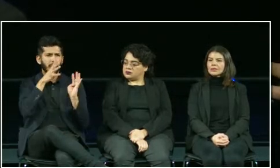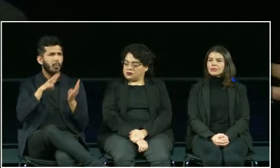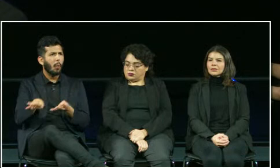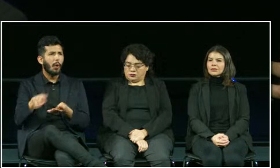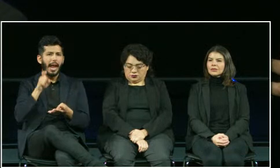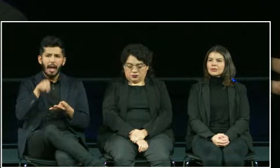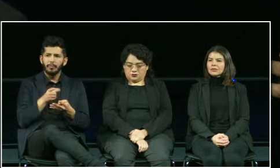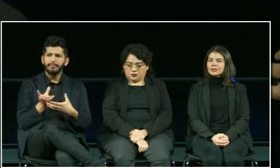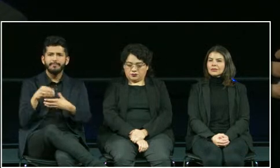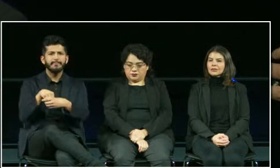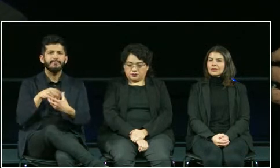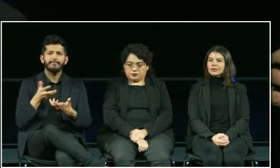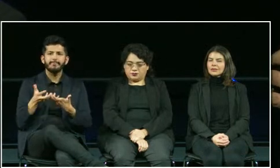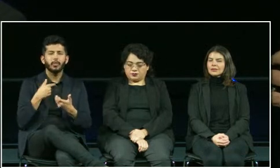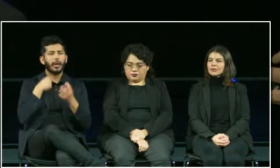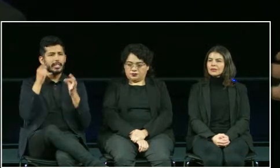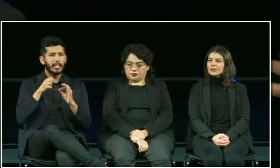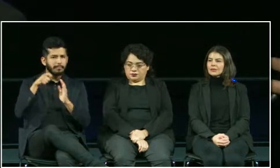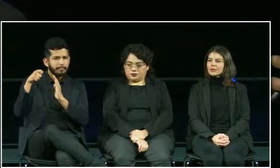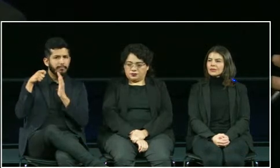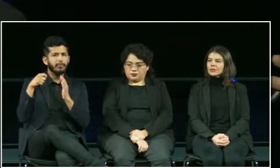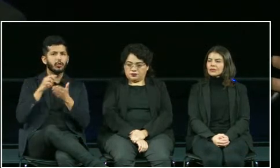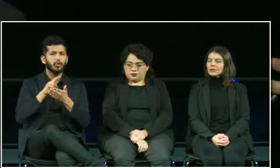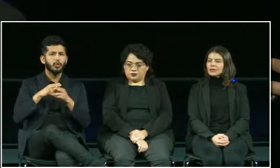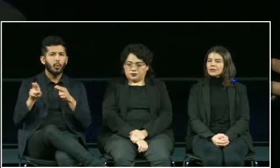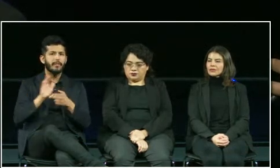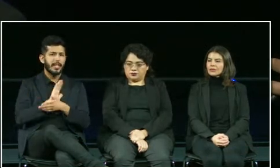decided then to do a short movie, let's say,